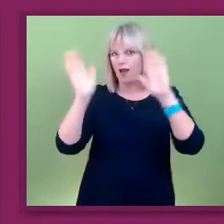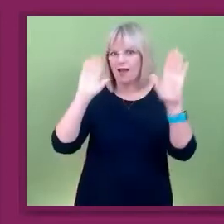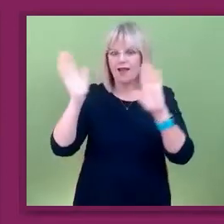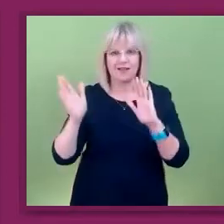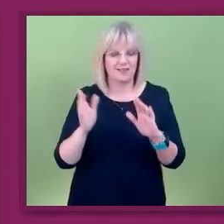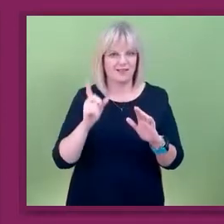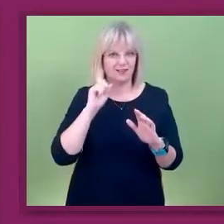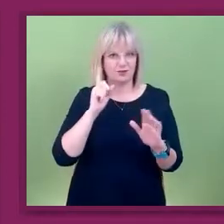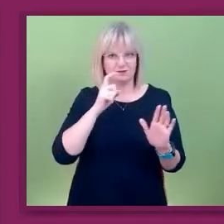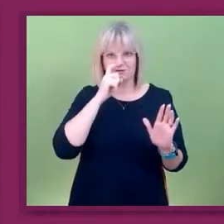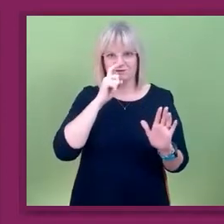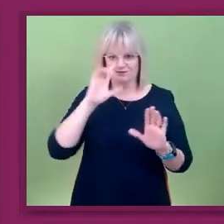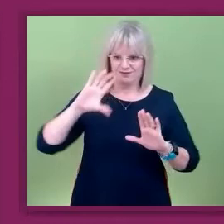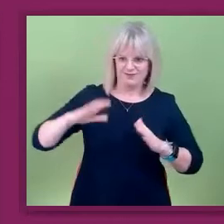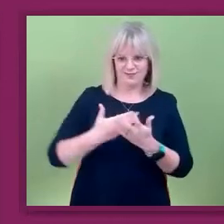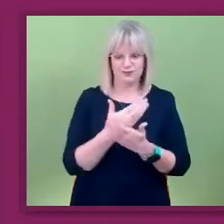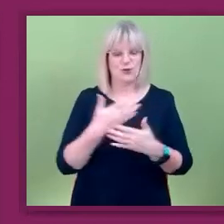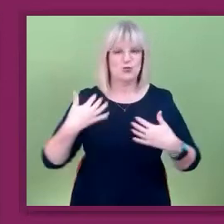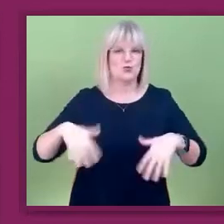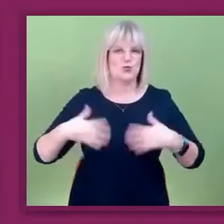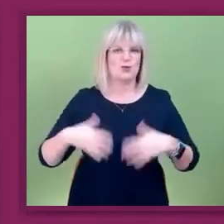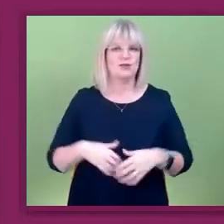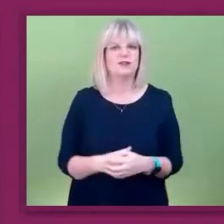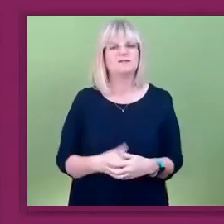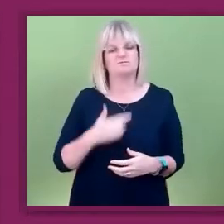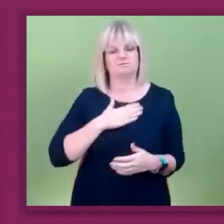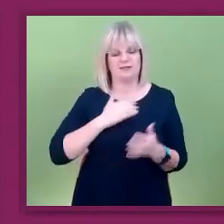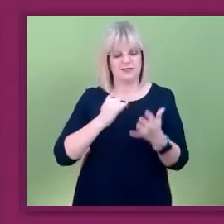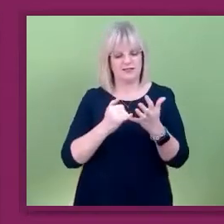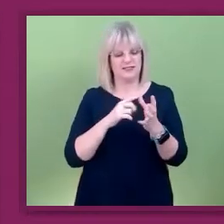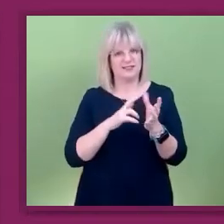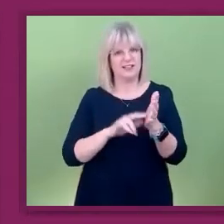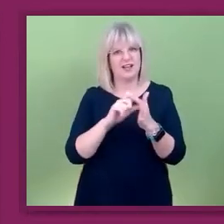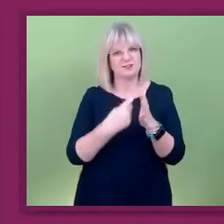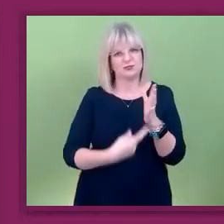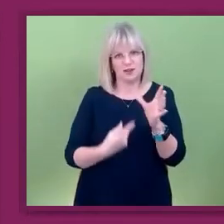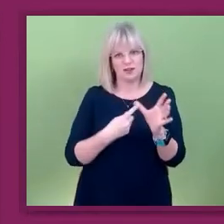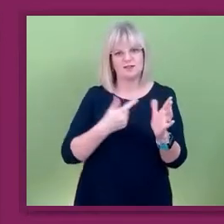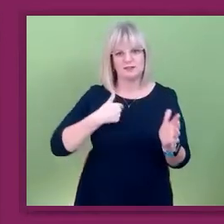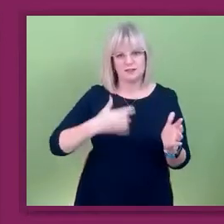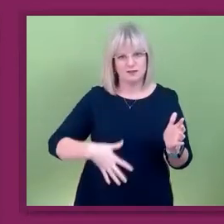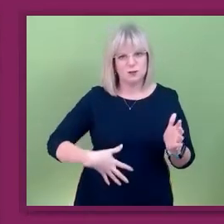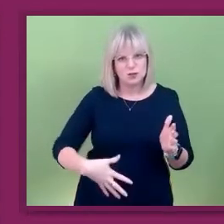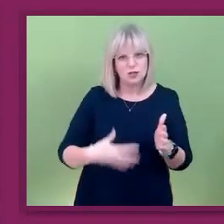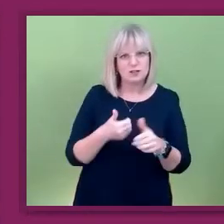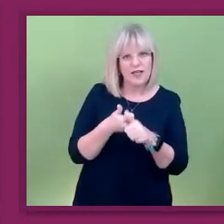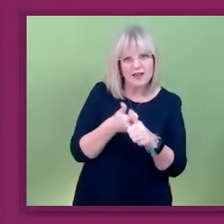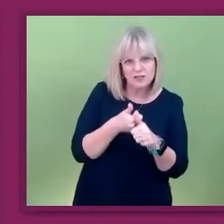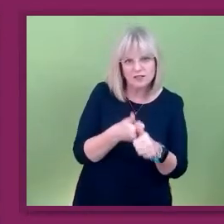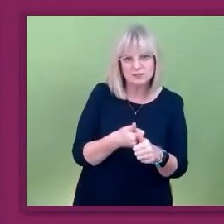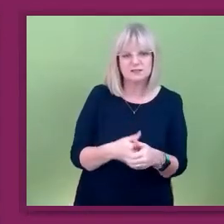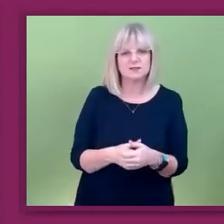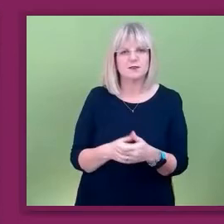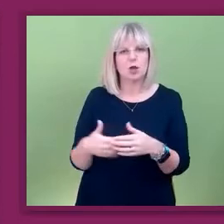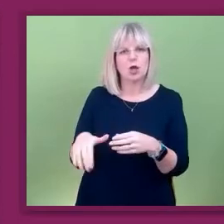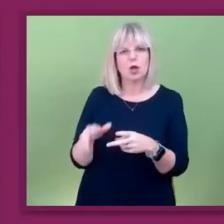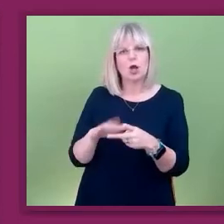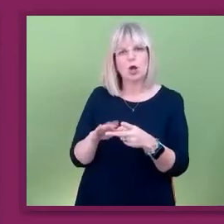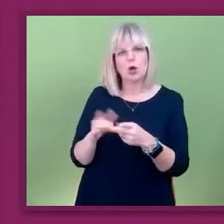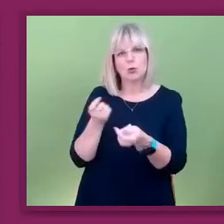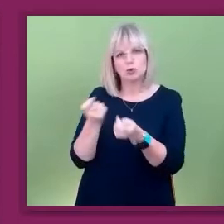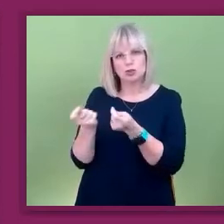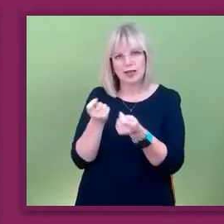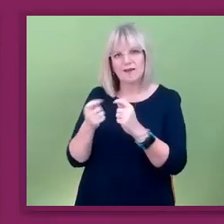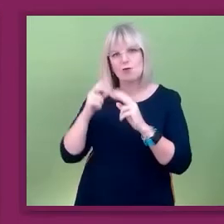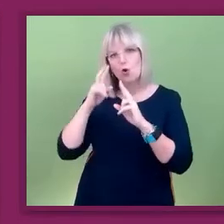I'm Sandra E Gray. As mentioned, I am a maternal advocate. I am an inclusion consultant, co-chair of the National Inquiry into Racial Injustice